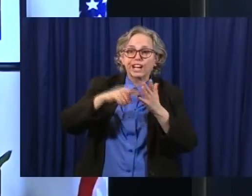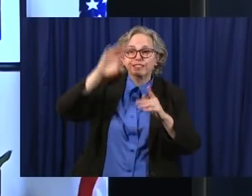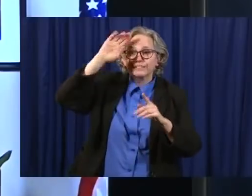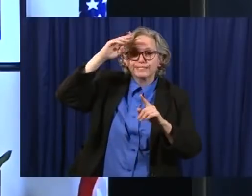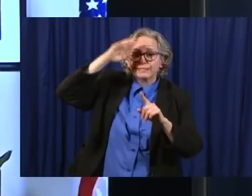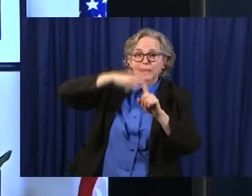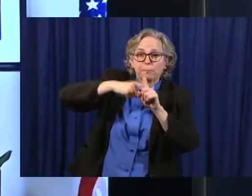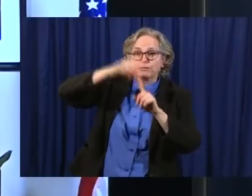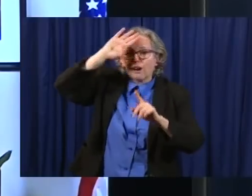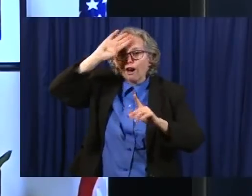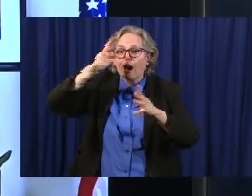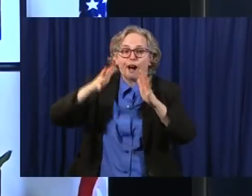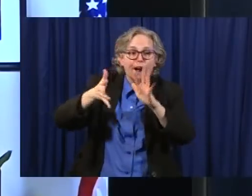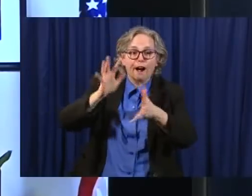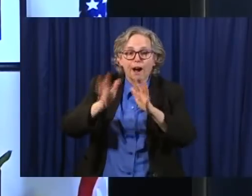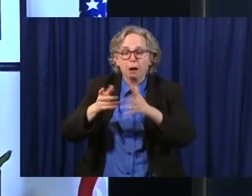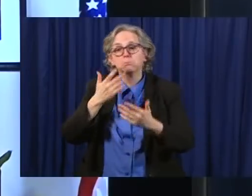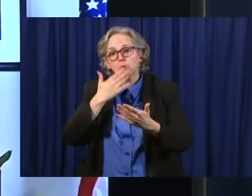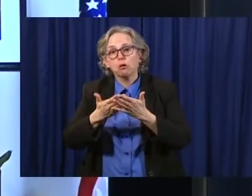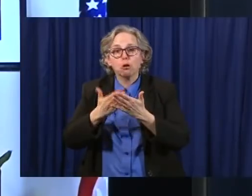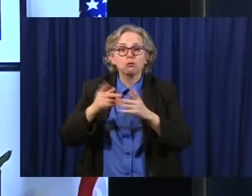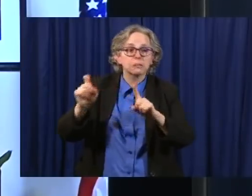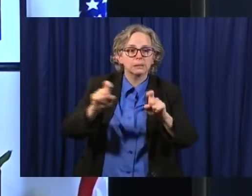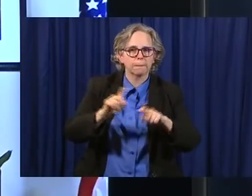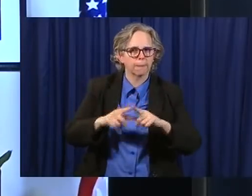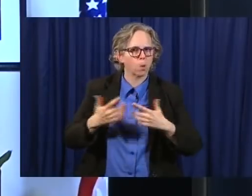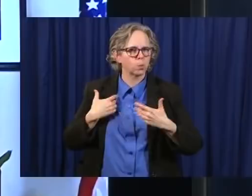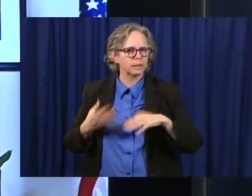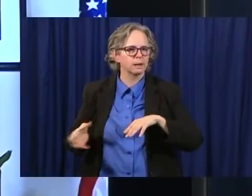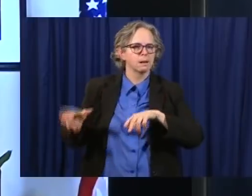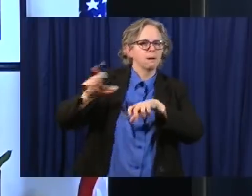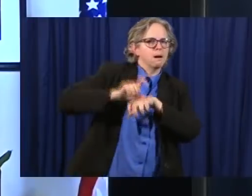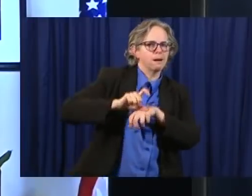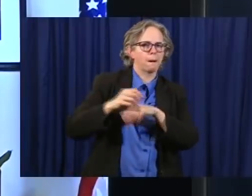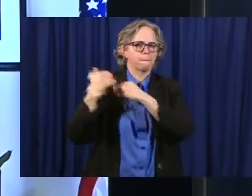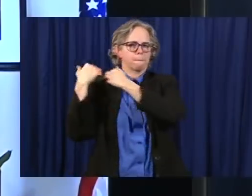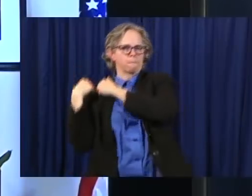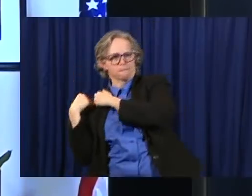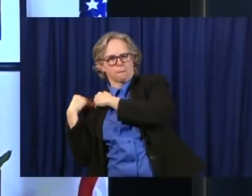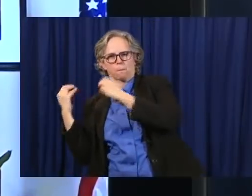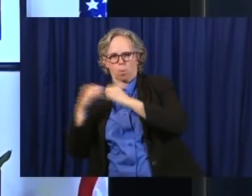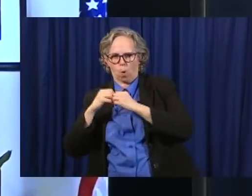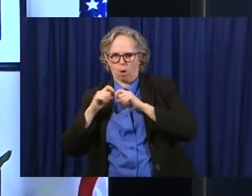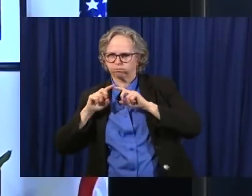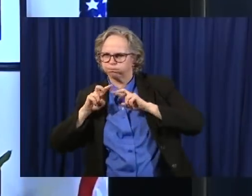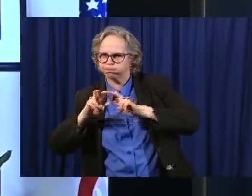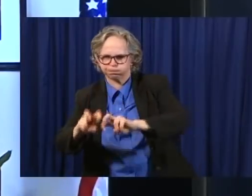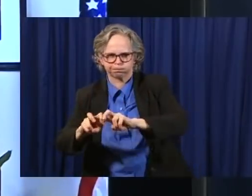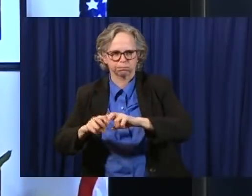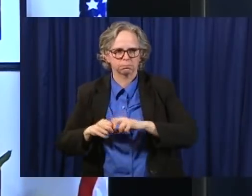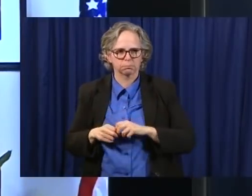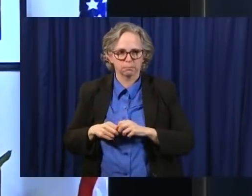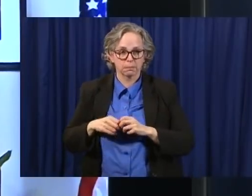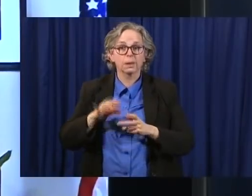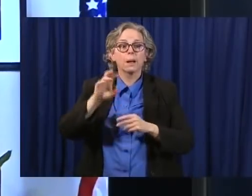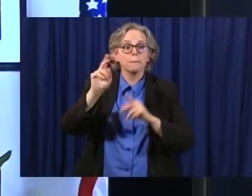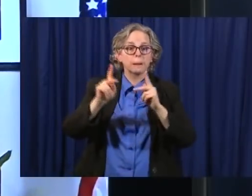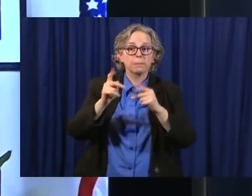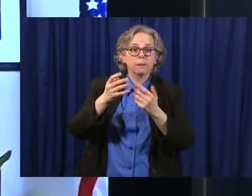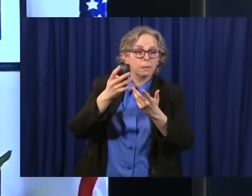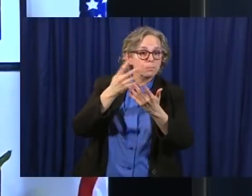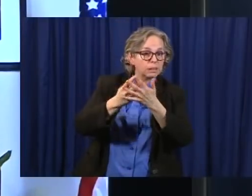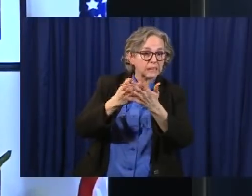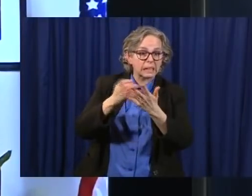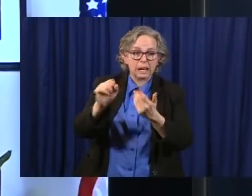although that's good. We also have the ability for the people who are incarcerated to request at no charge, and we also use our